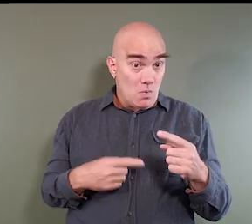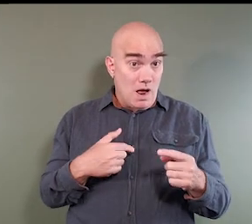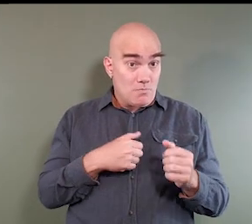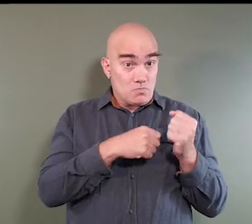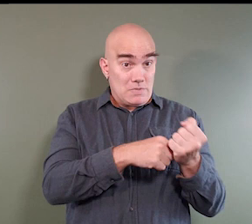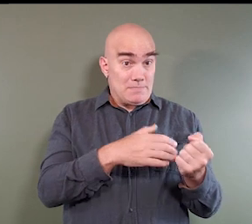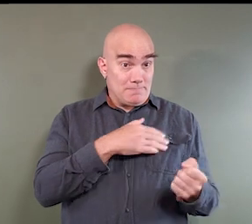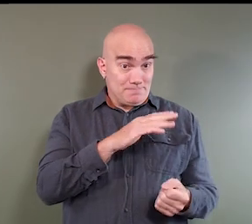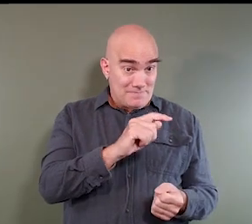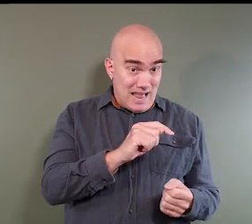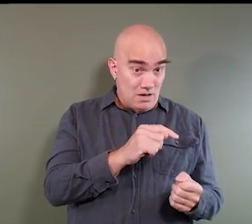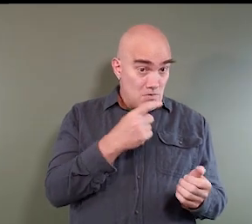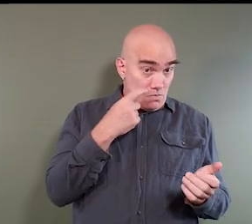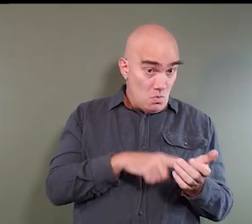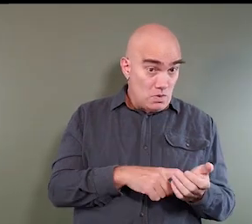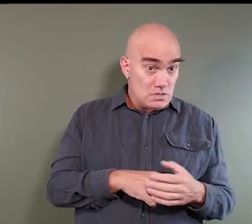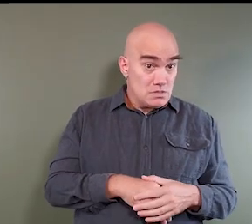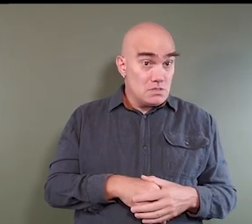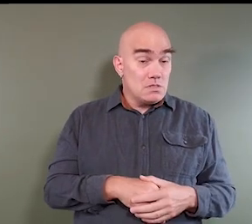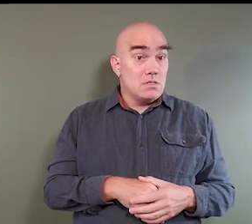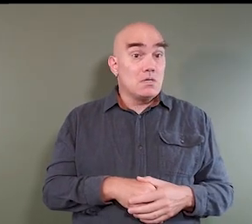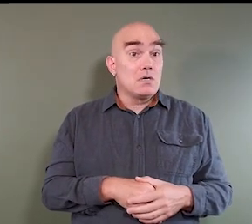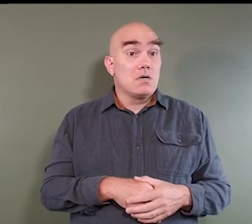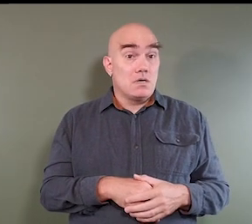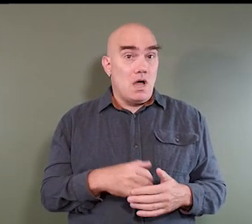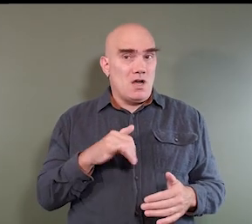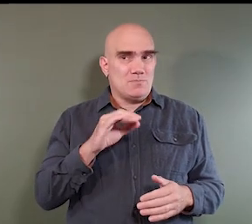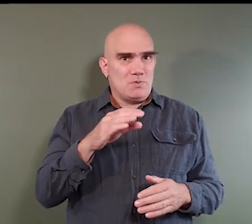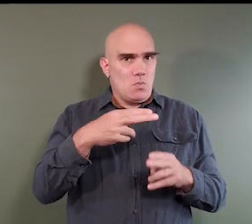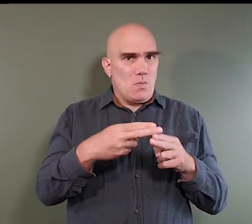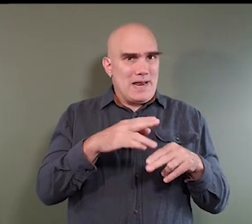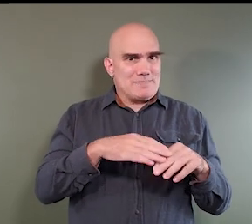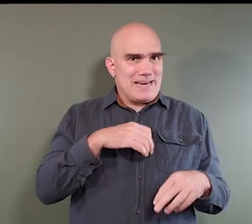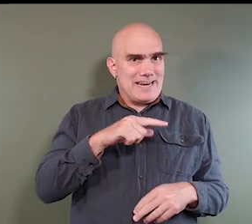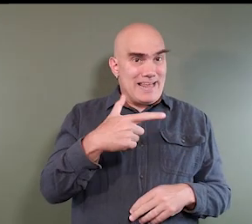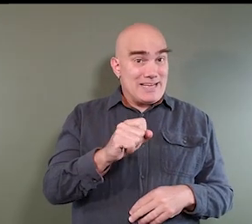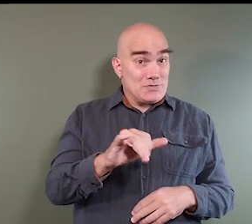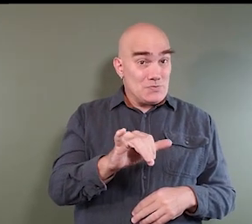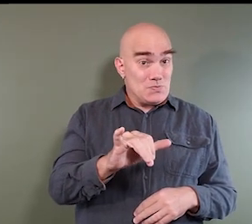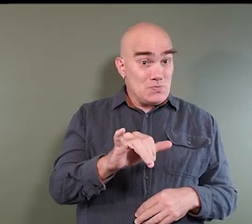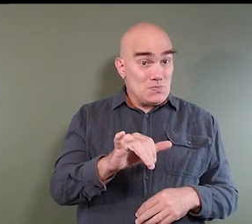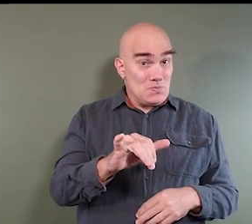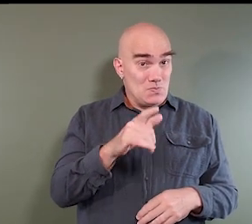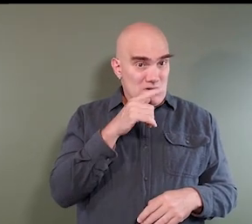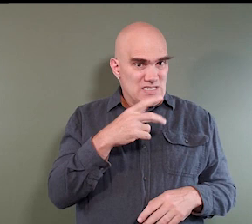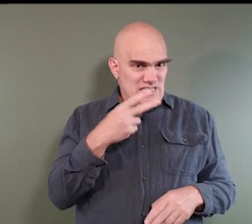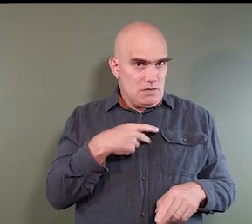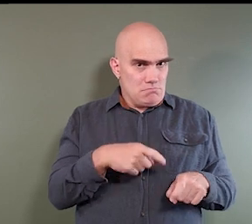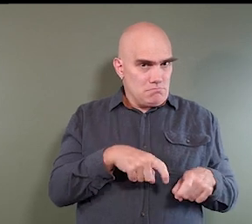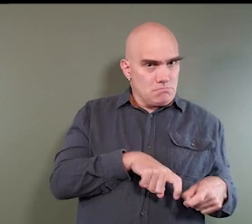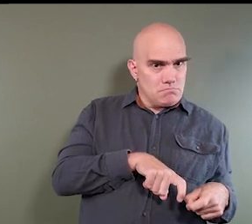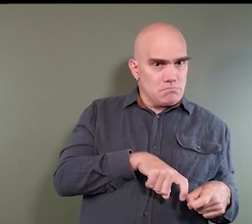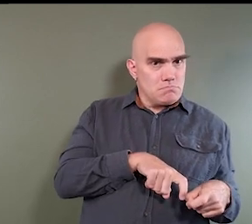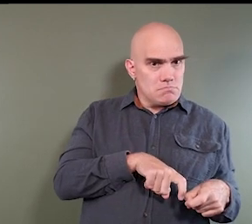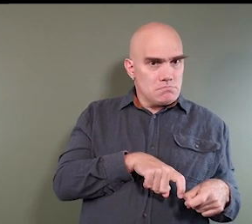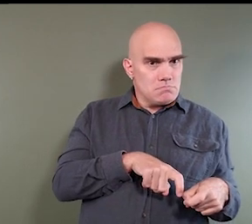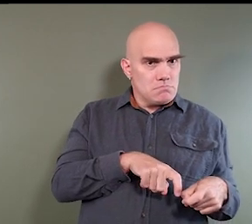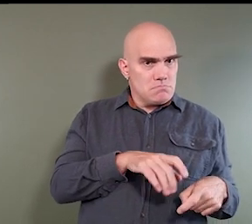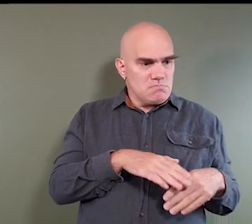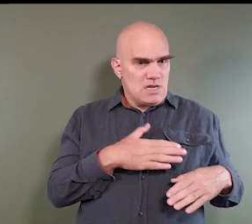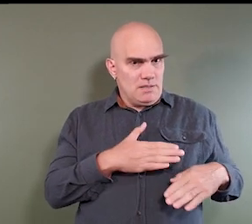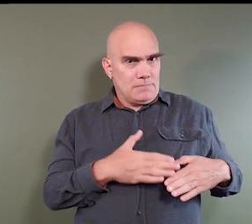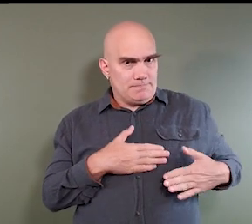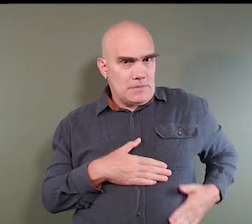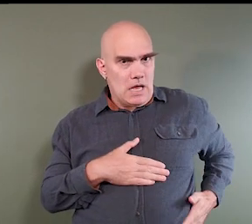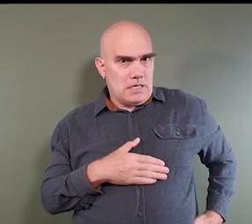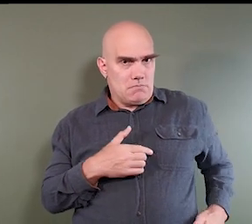when I'm swinging my bat, I'm also putting some weight on my legs as well, on the